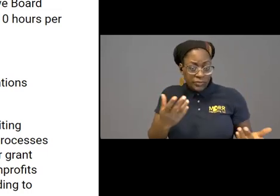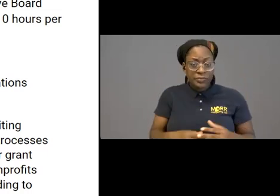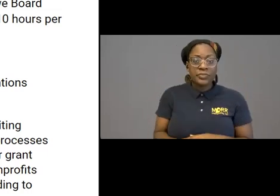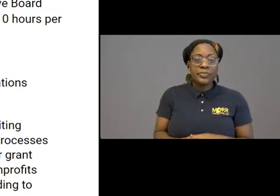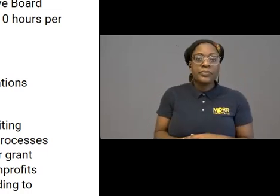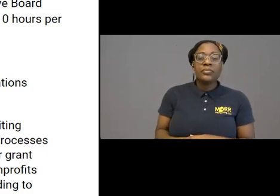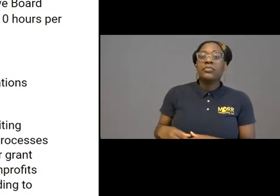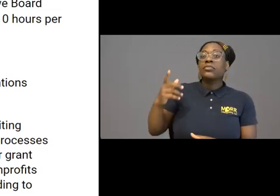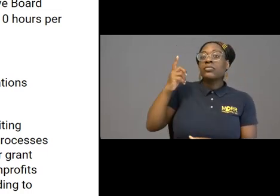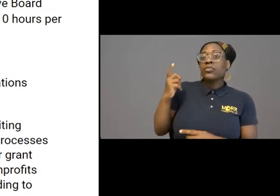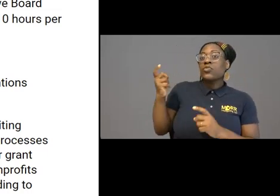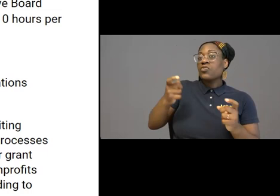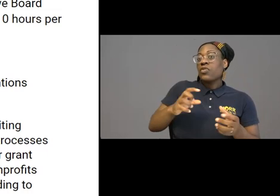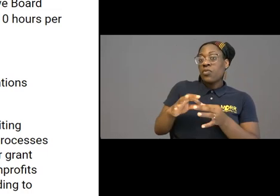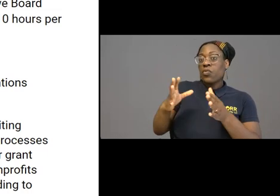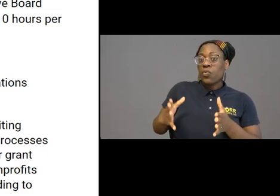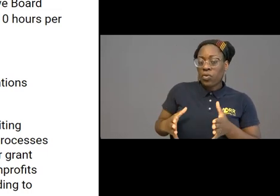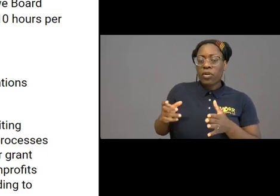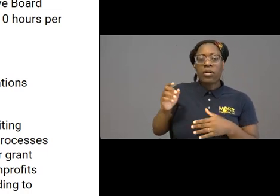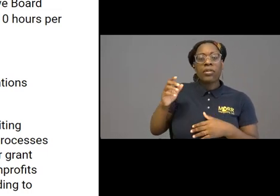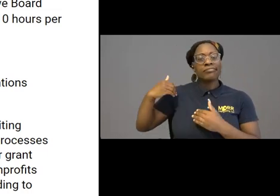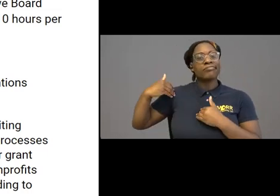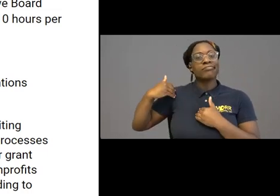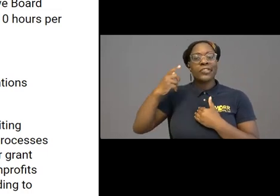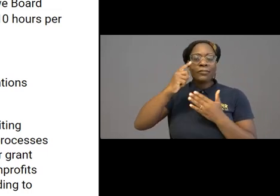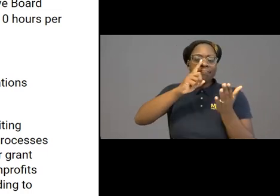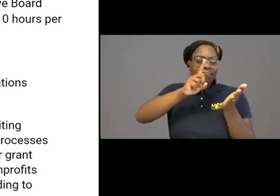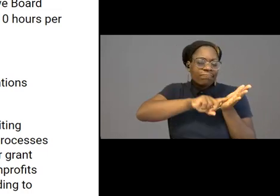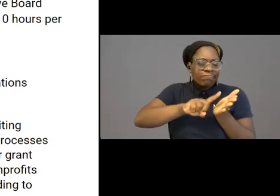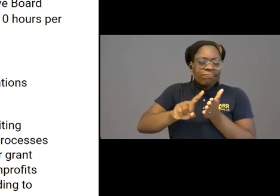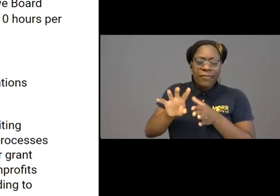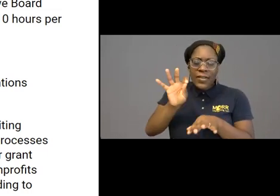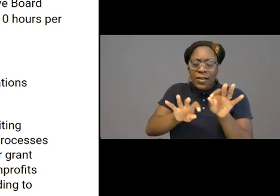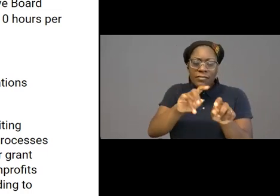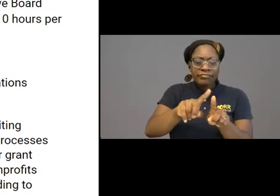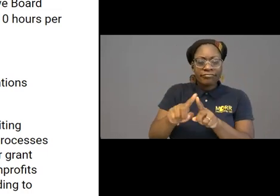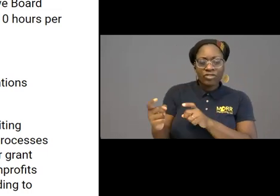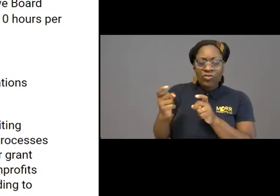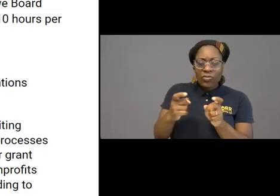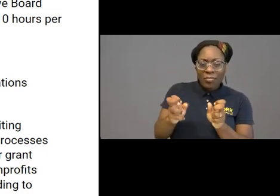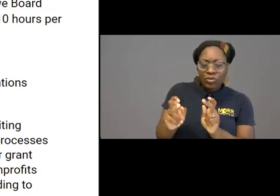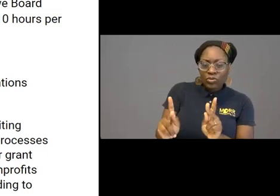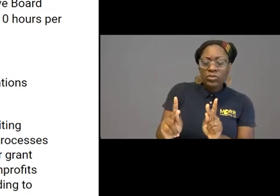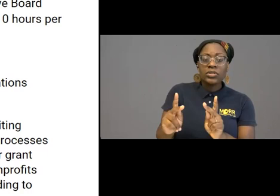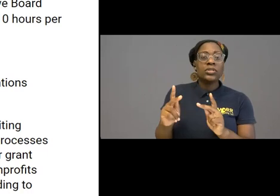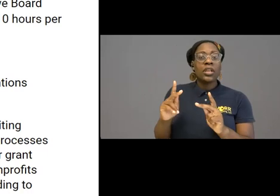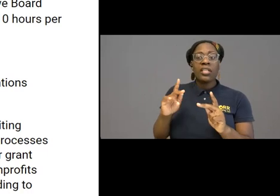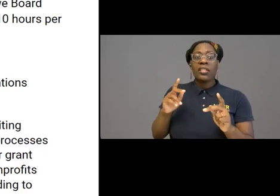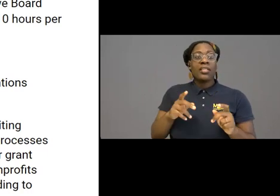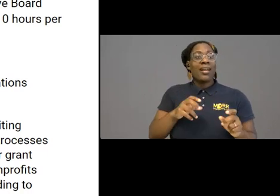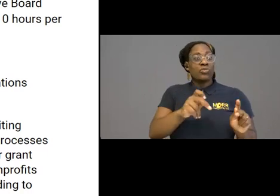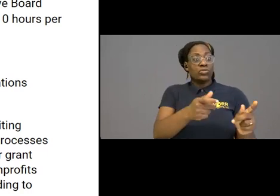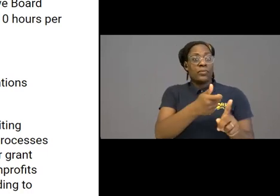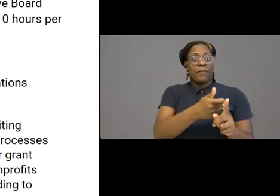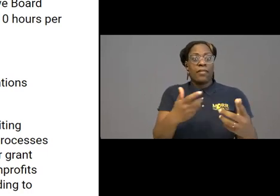that fit OWCA's mission, and then writing the grant application to submit it for grants.